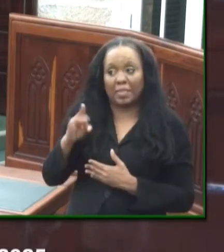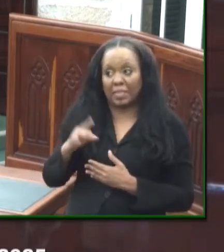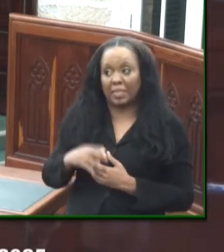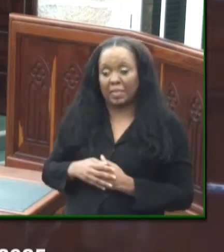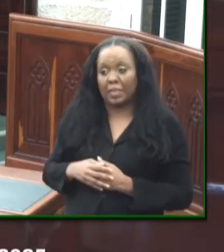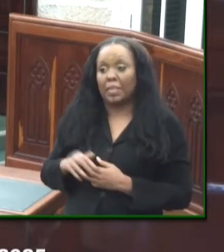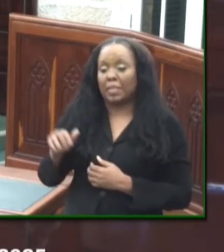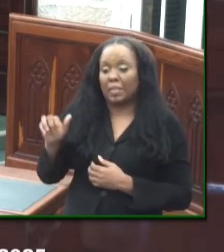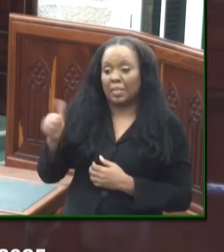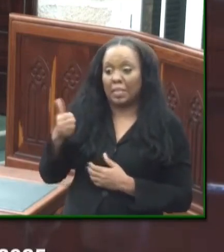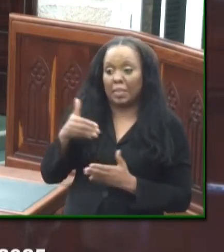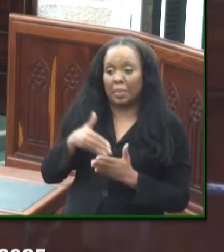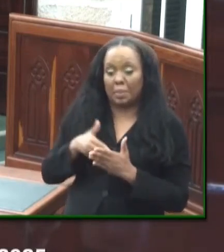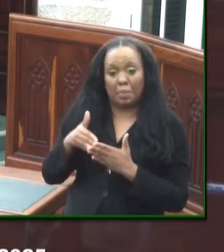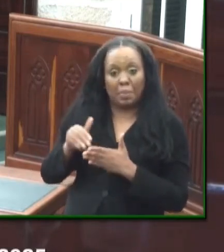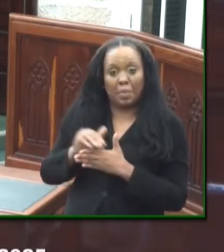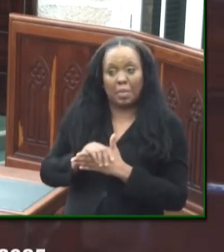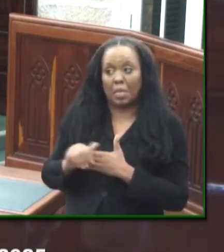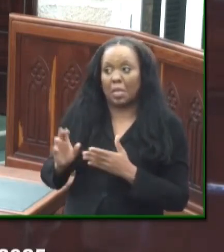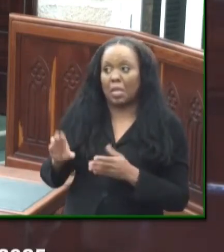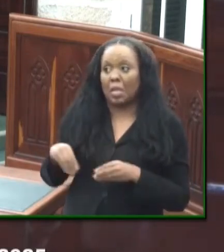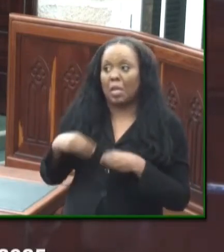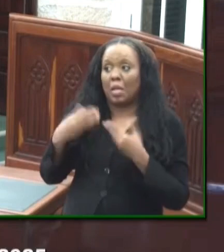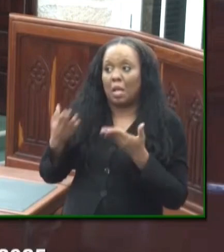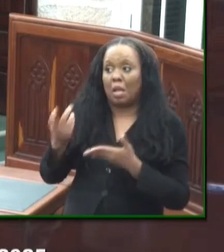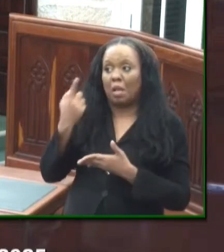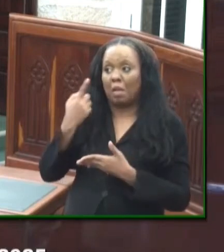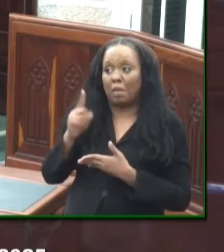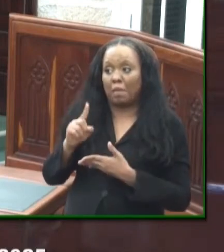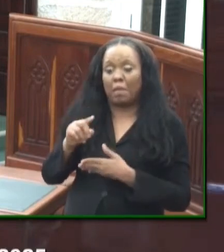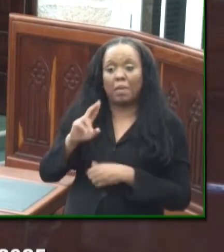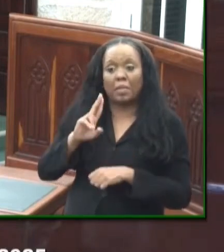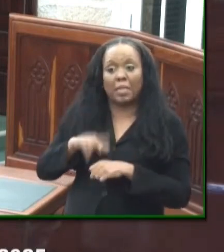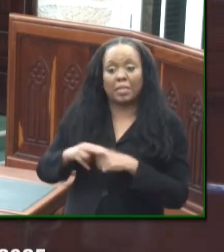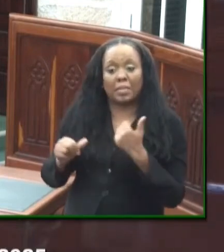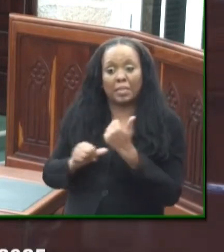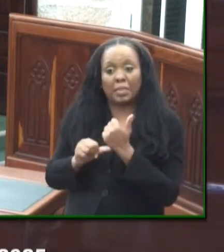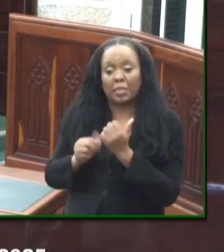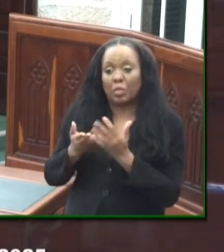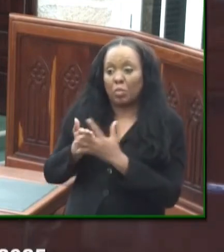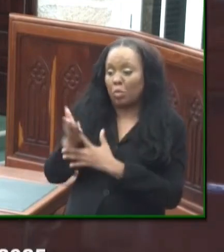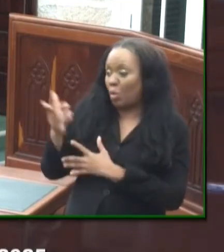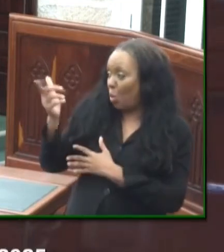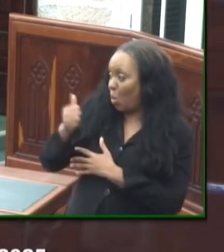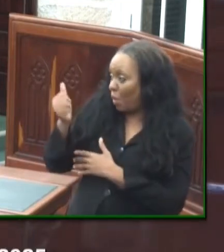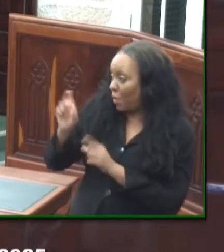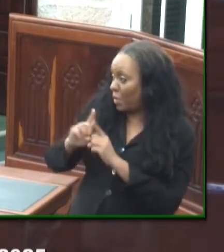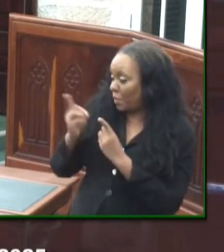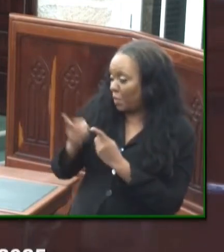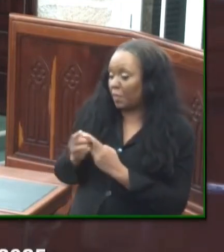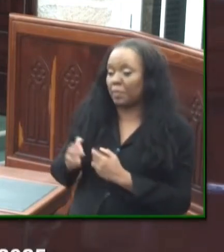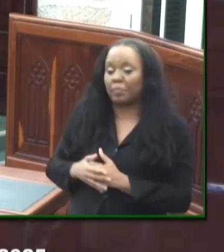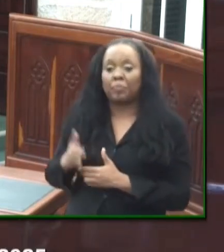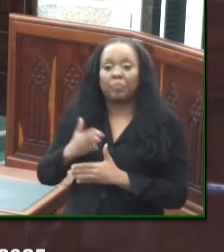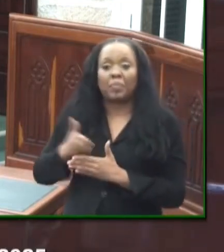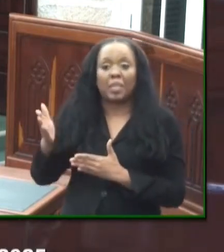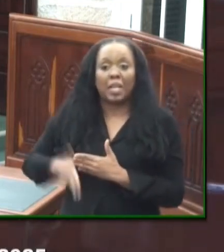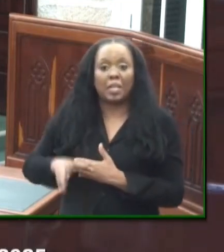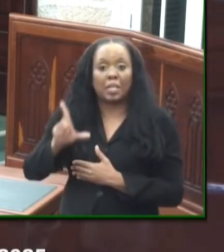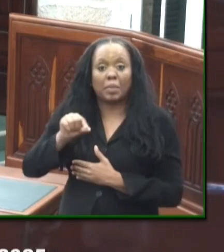$10 million was given on national assistance by the welfare department. By the end of 2022, and it is more